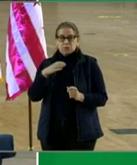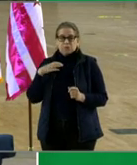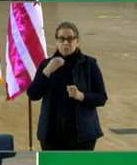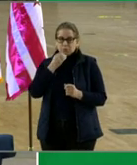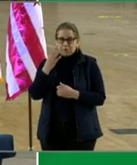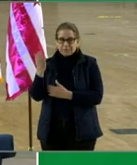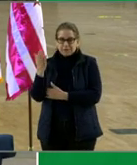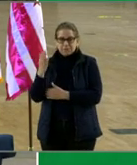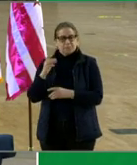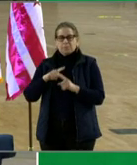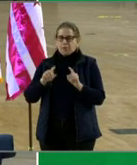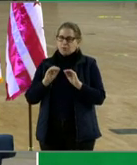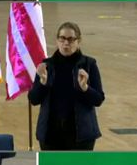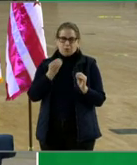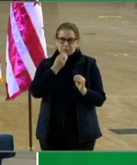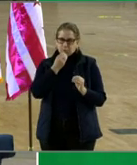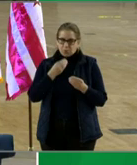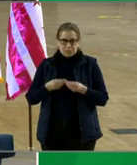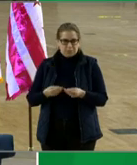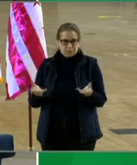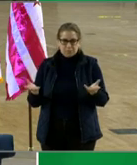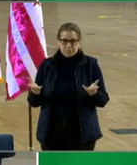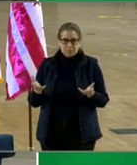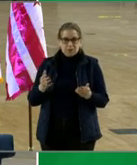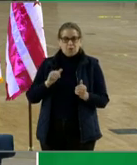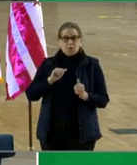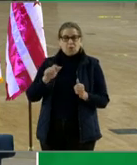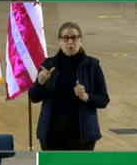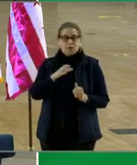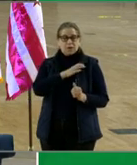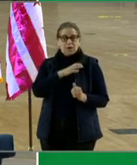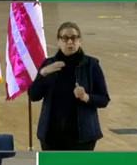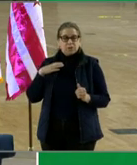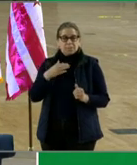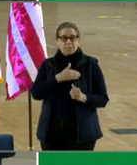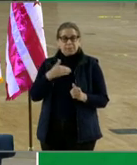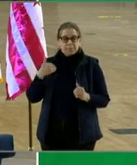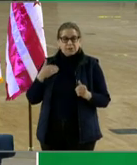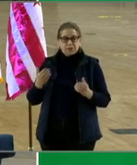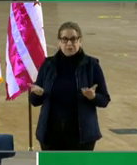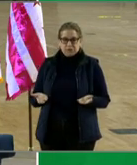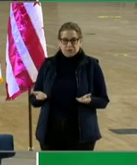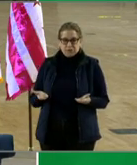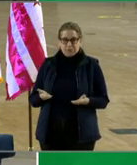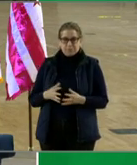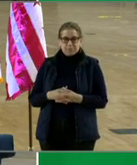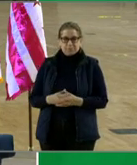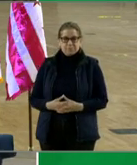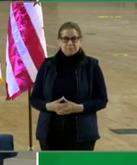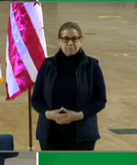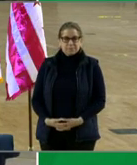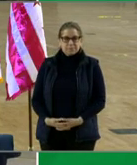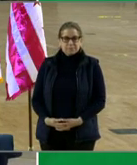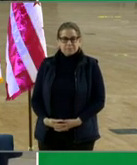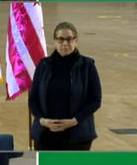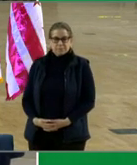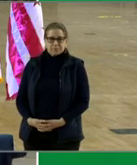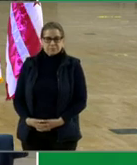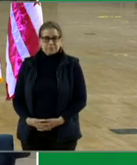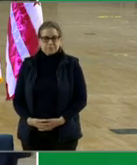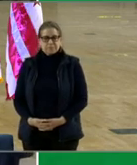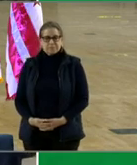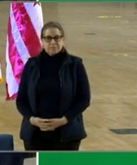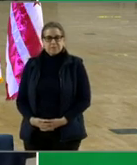council members aren't here in person because we wanted to limit, of course, movements